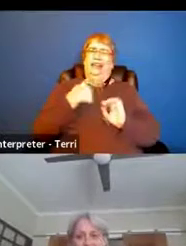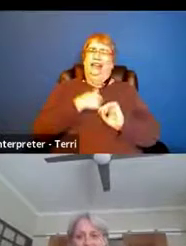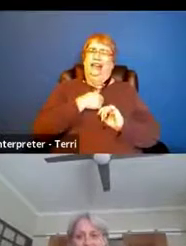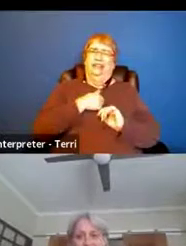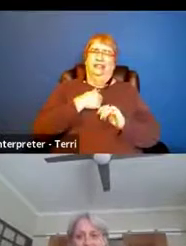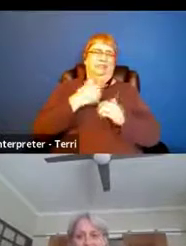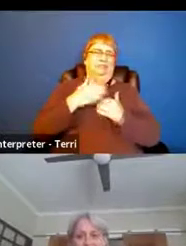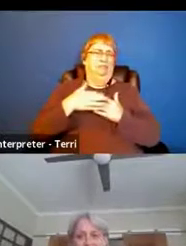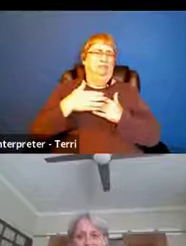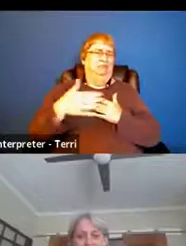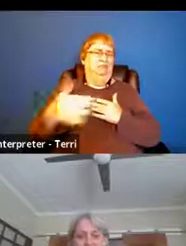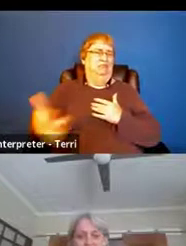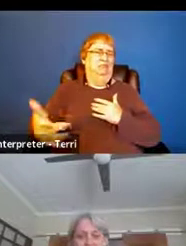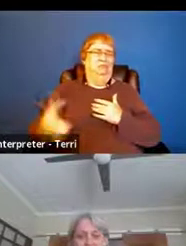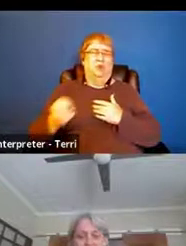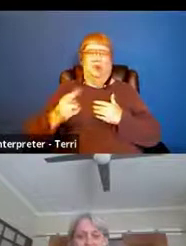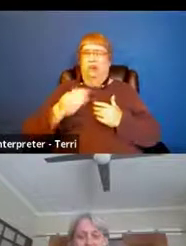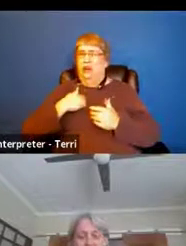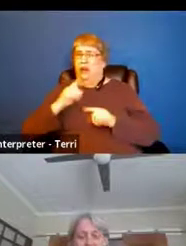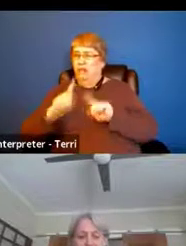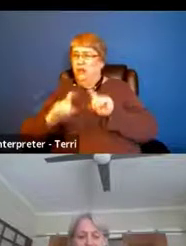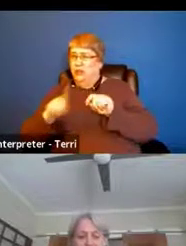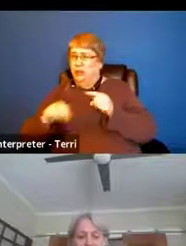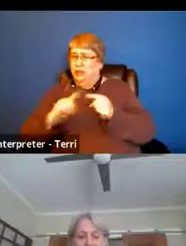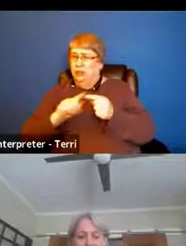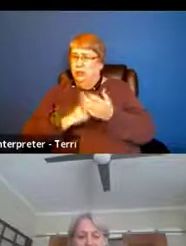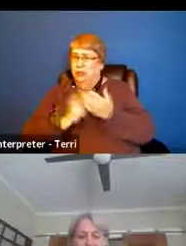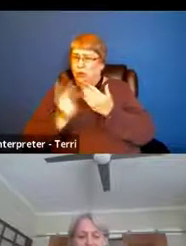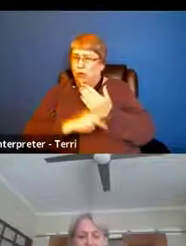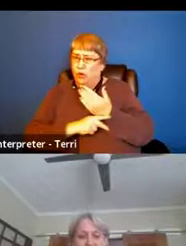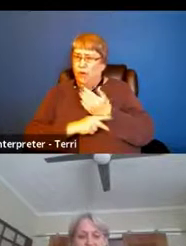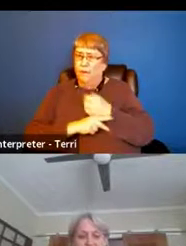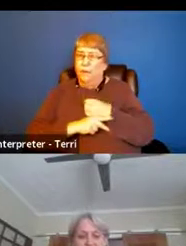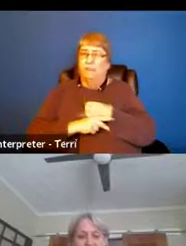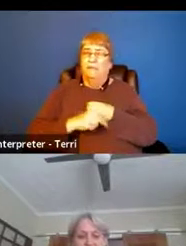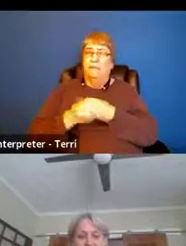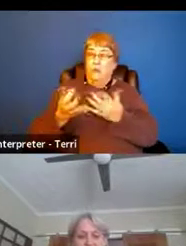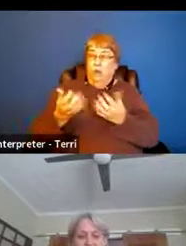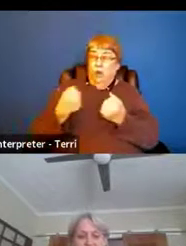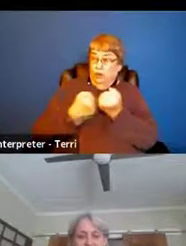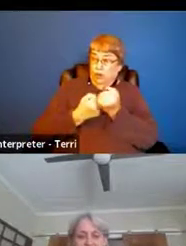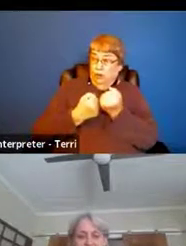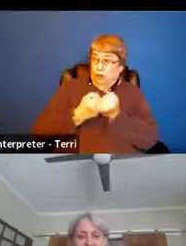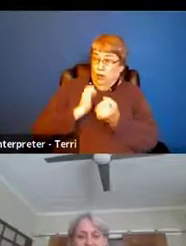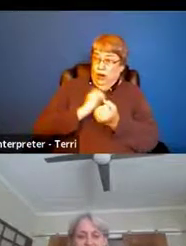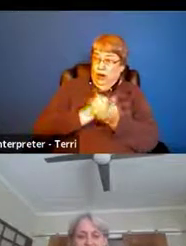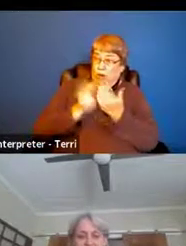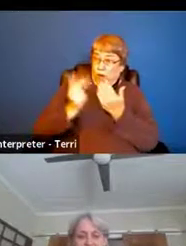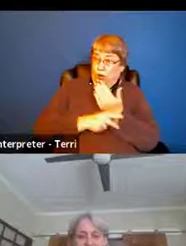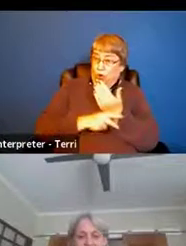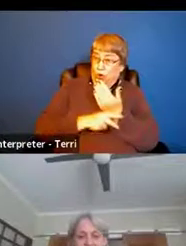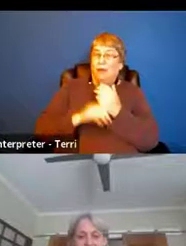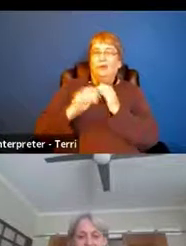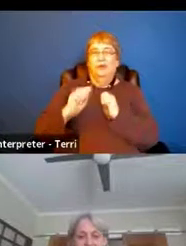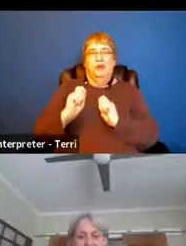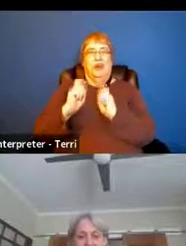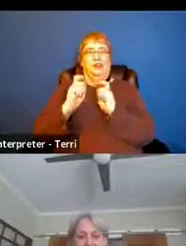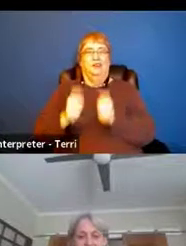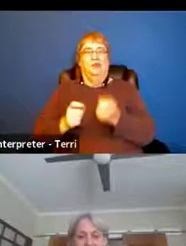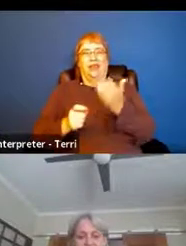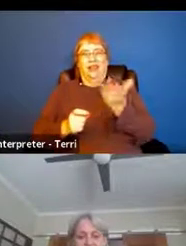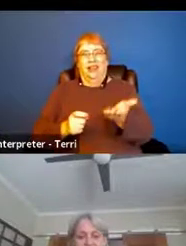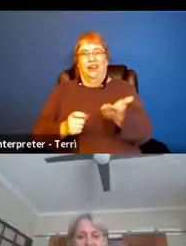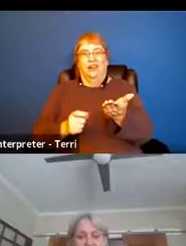or just want to connect about our programming. And just a reminder, if you'd like to support our program, you can donate at the website included or to the